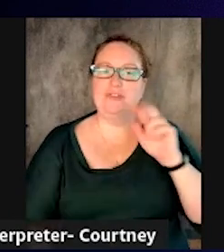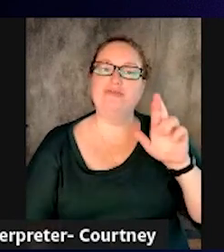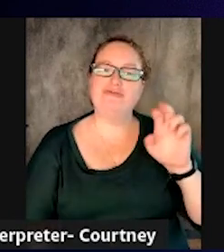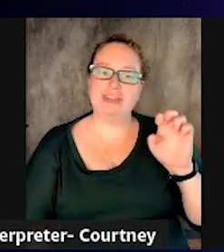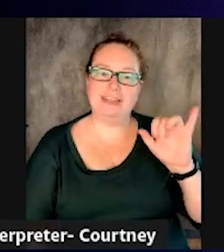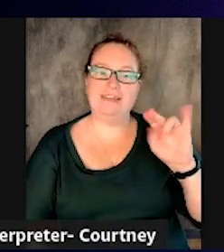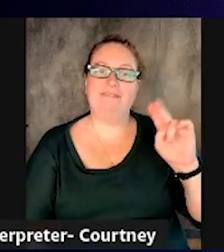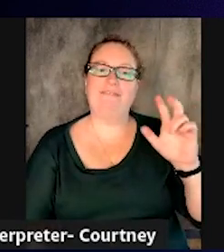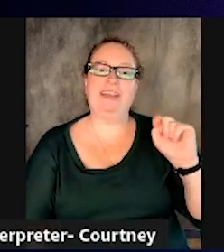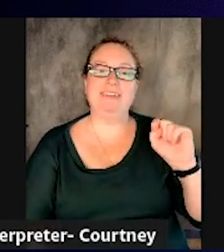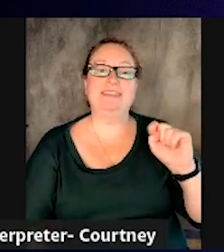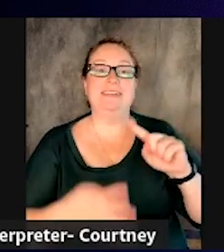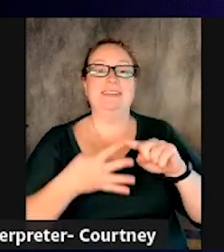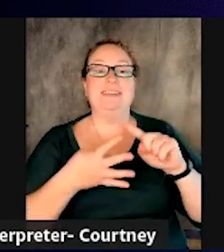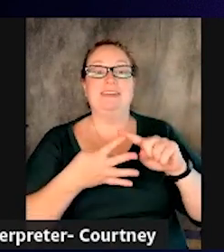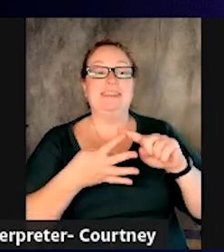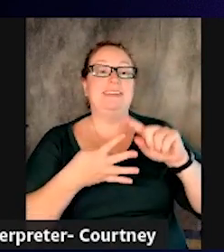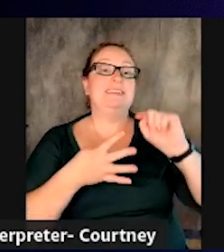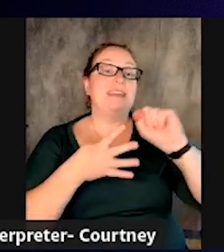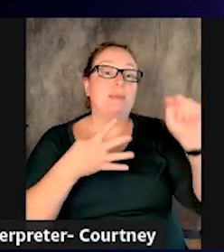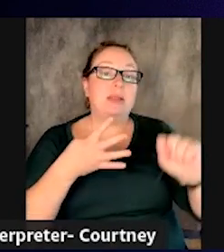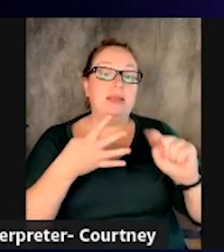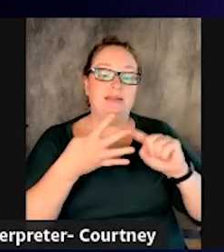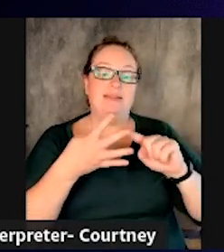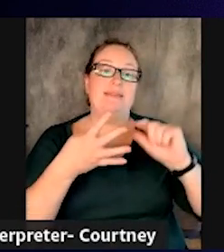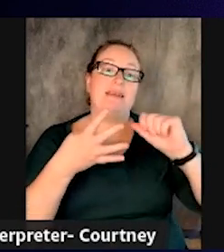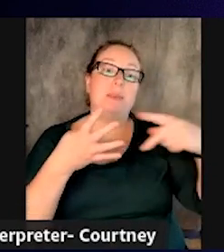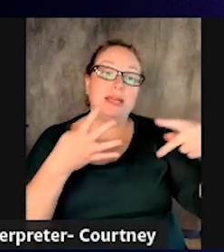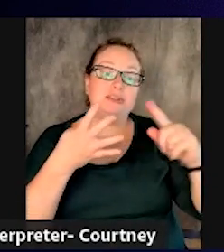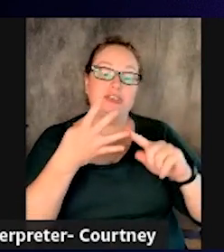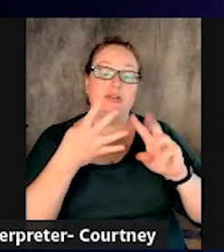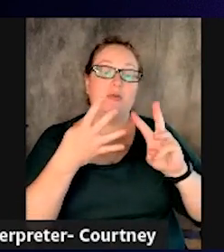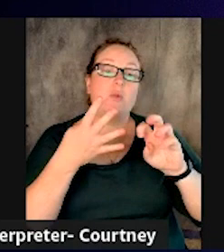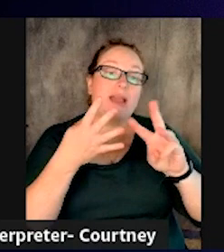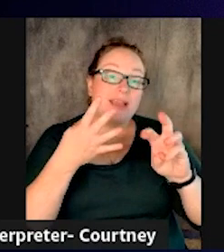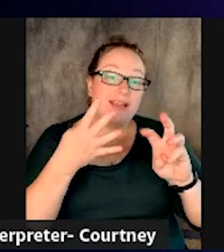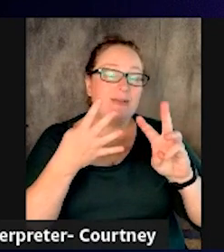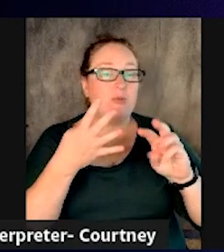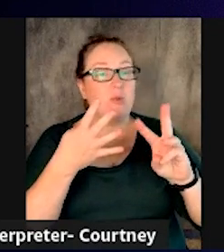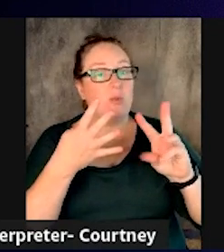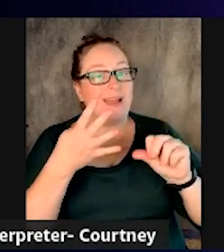template, application and wave support, and custom actions.